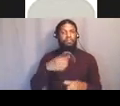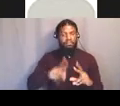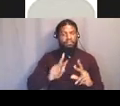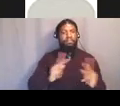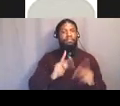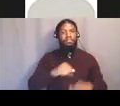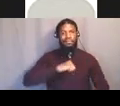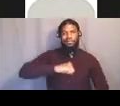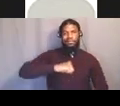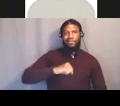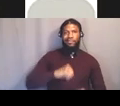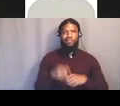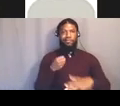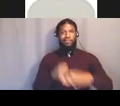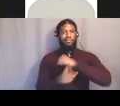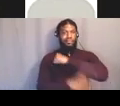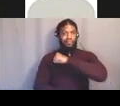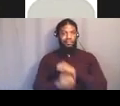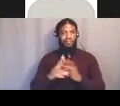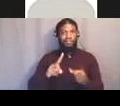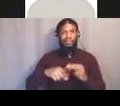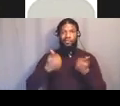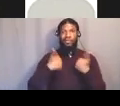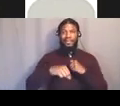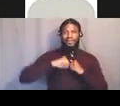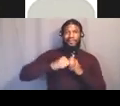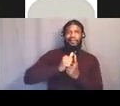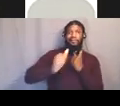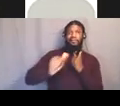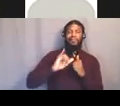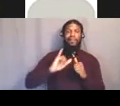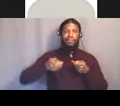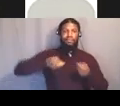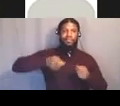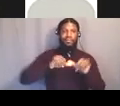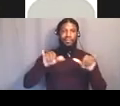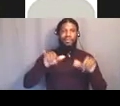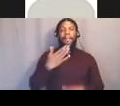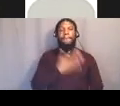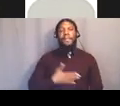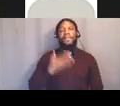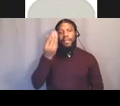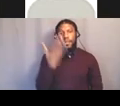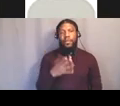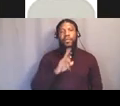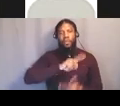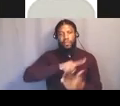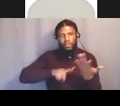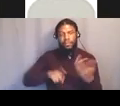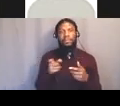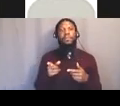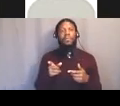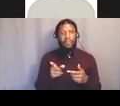family regulation system, please do drop them in the chat. We would love to have this space be a space